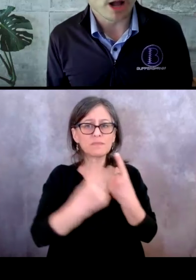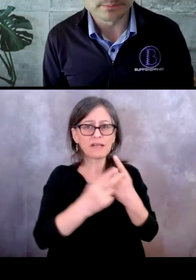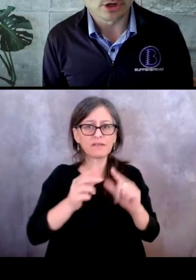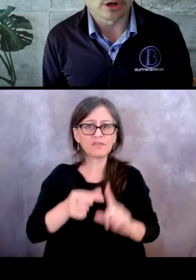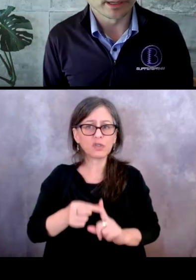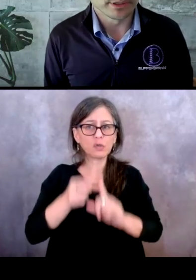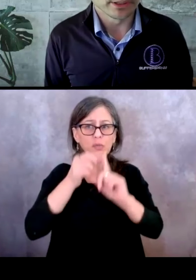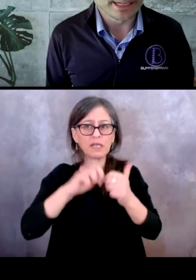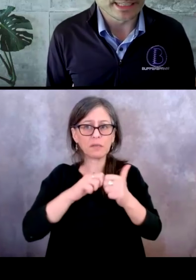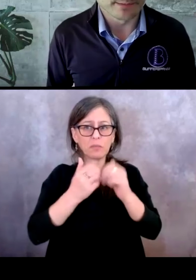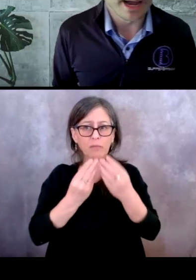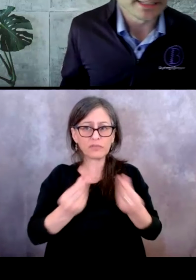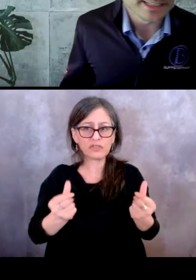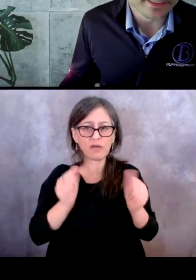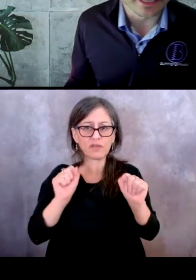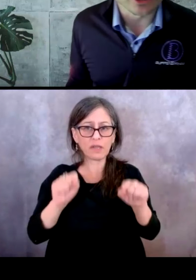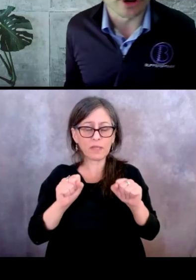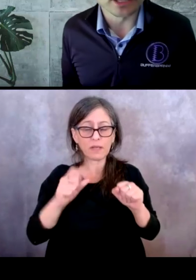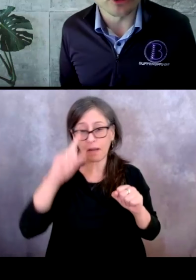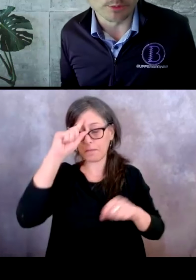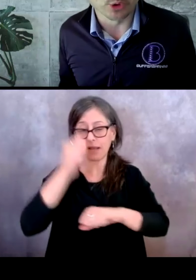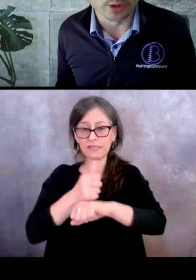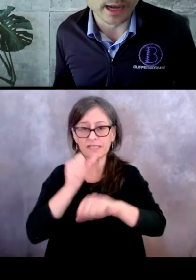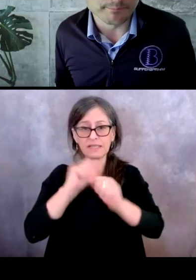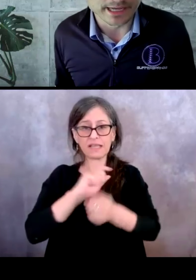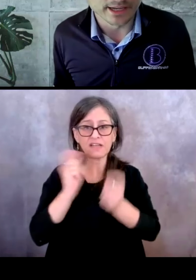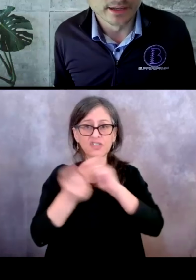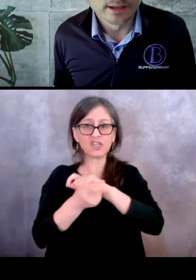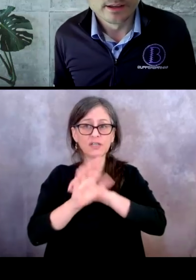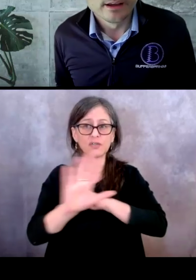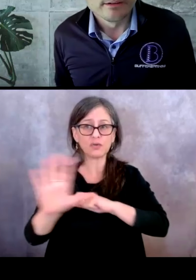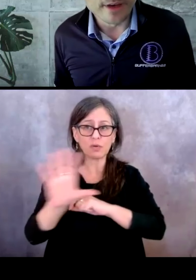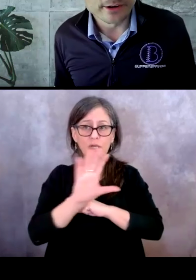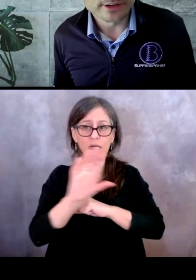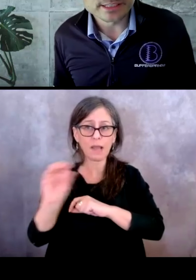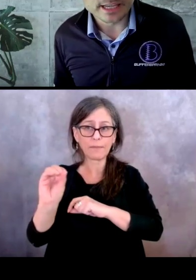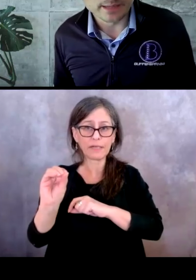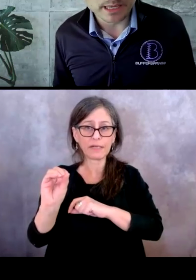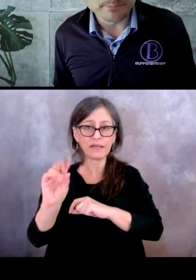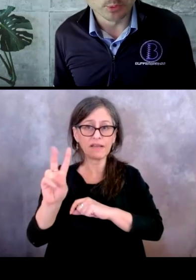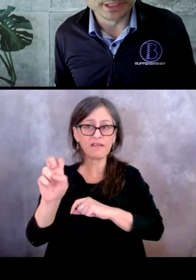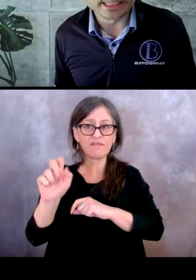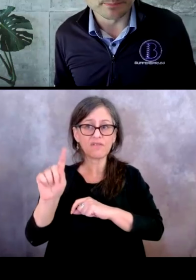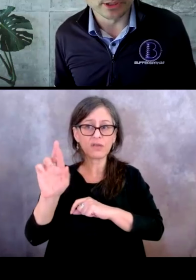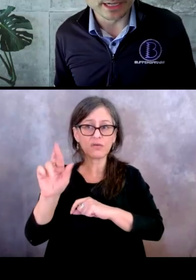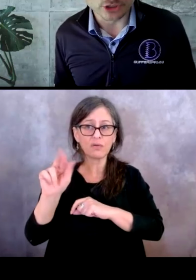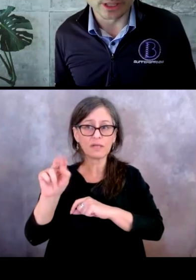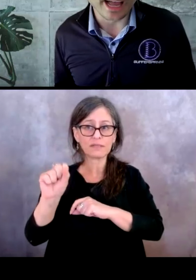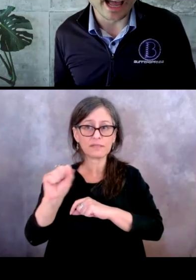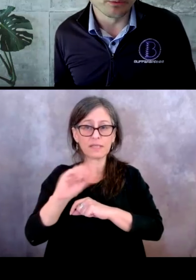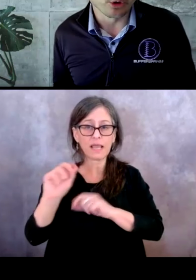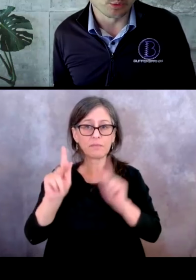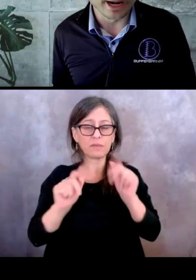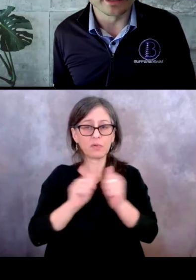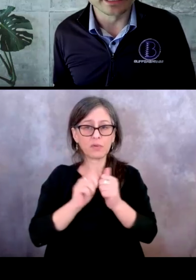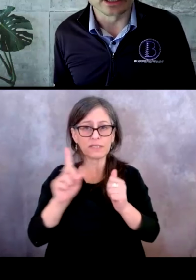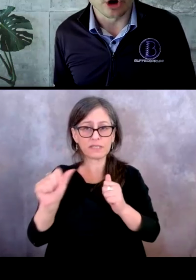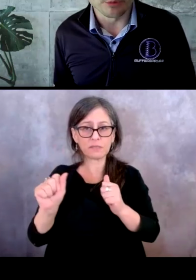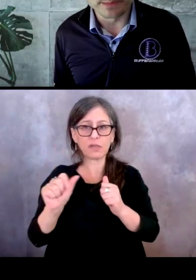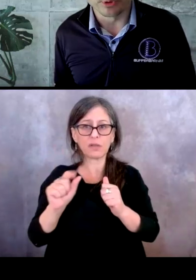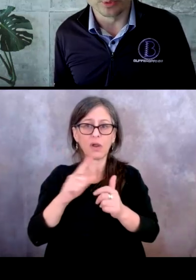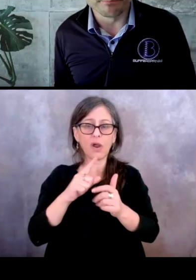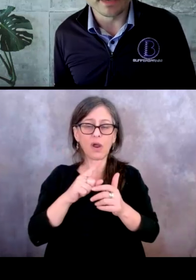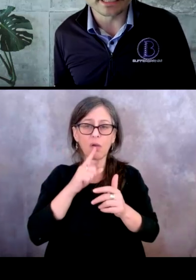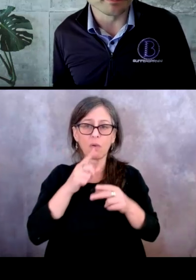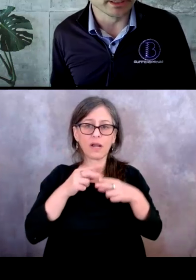unique problem-solving abilities, and a mindset that can transform your company. Veterans and people with disabilities are or what I like to